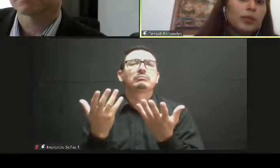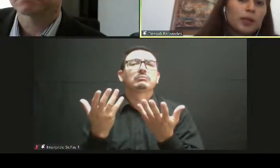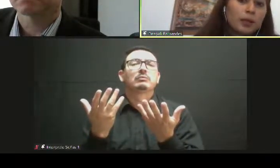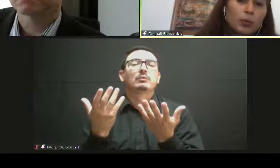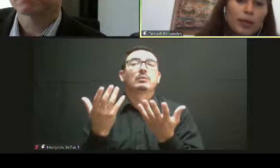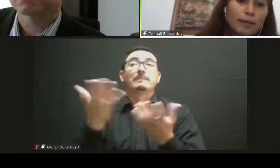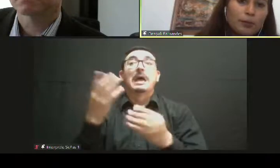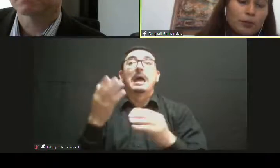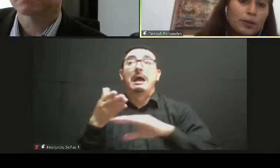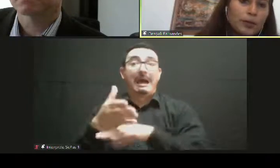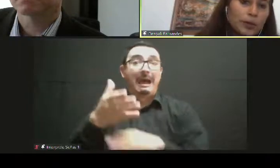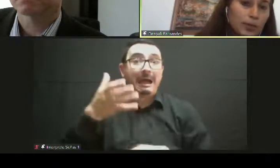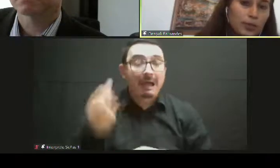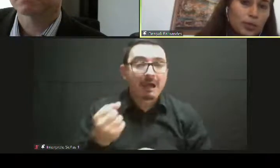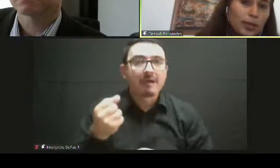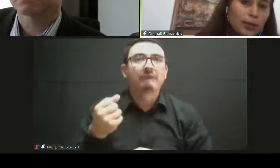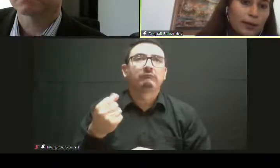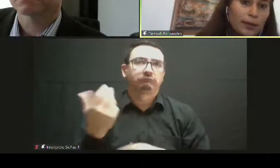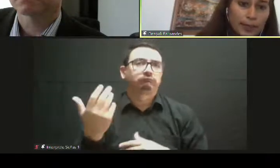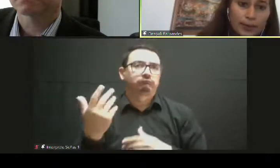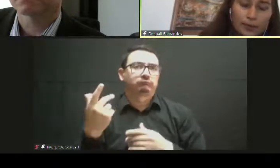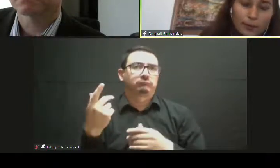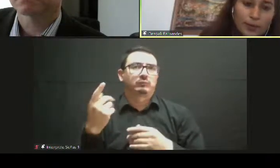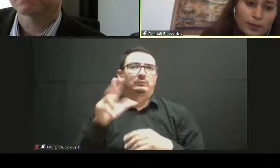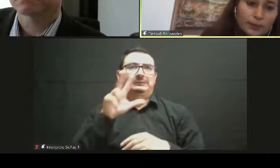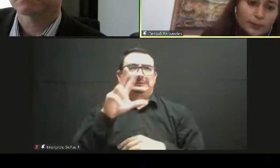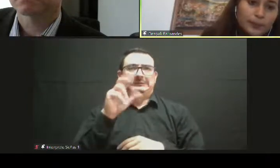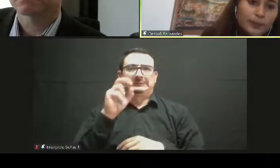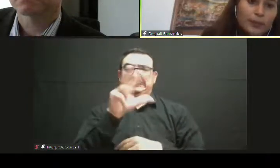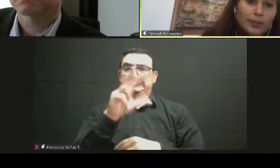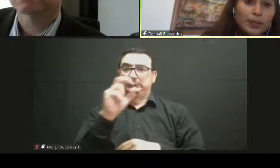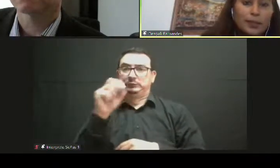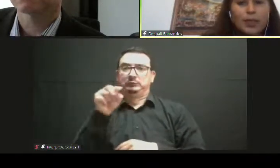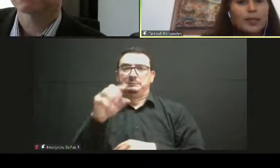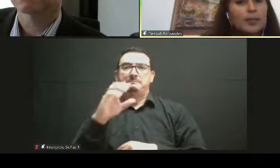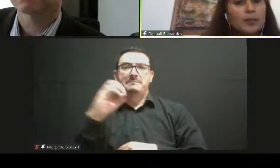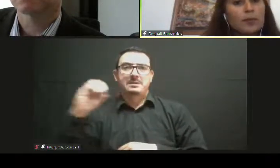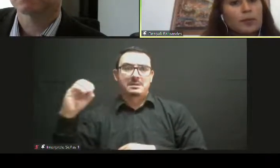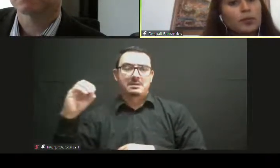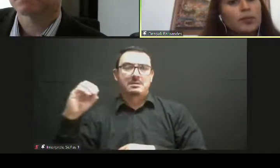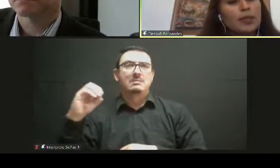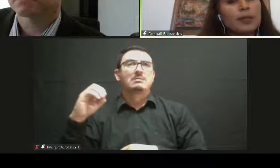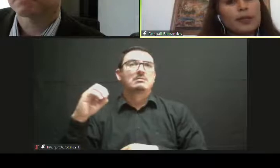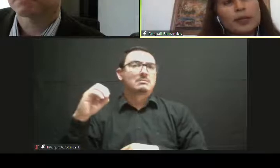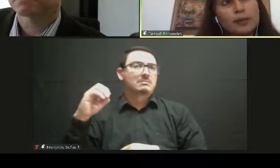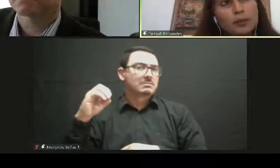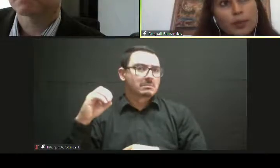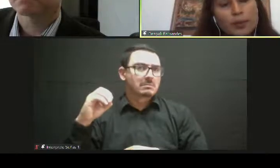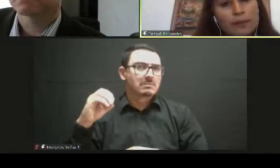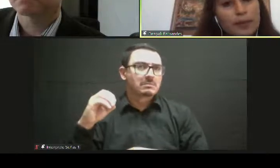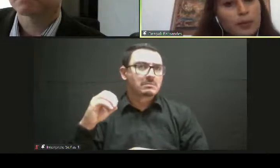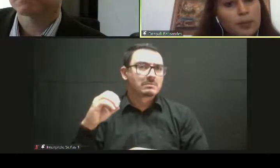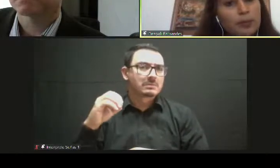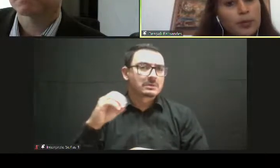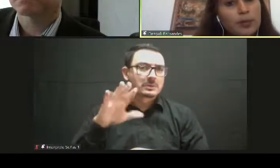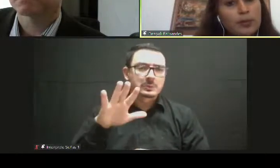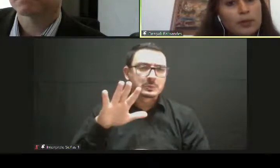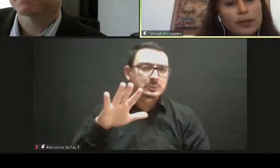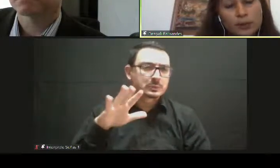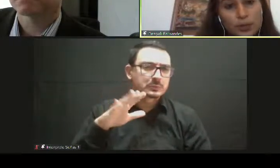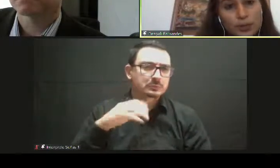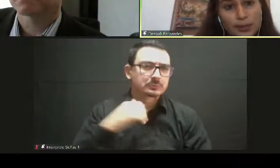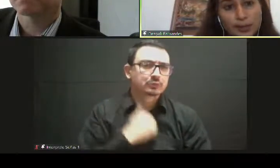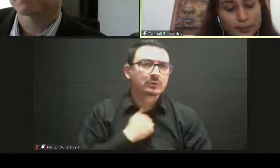to mobile phone usage and linked services. In terms of opportunities, I think Rupa made a very important point